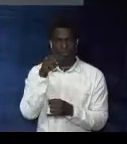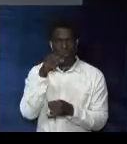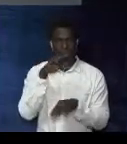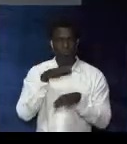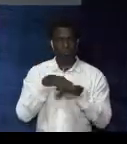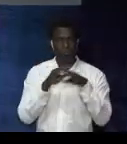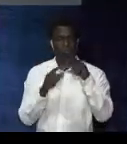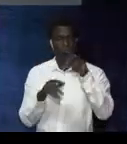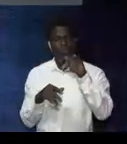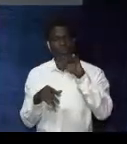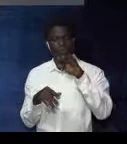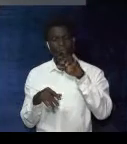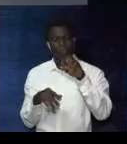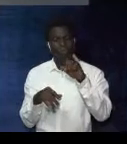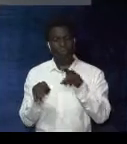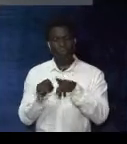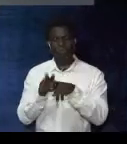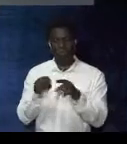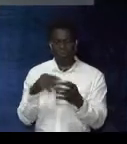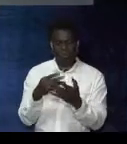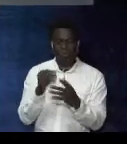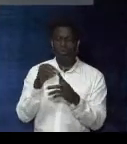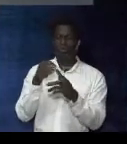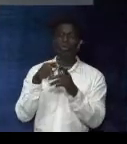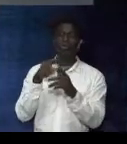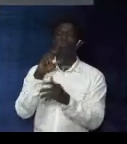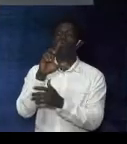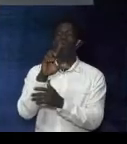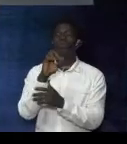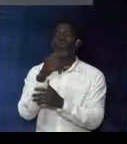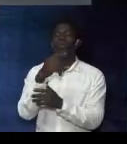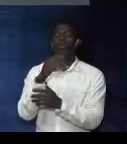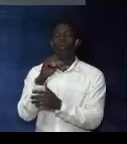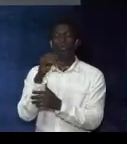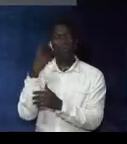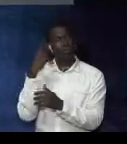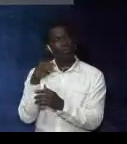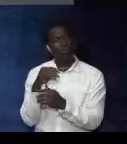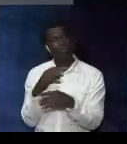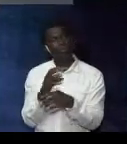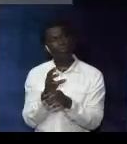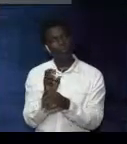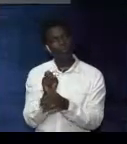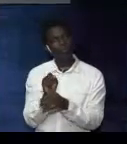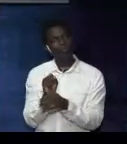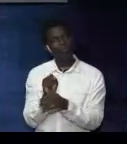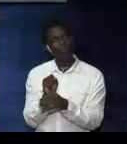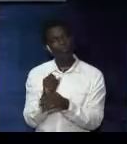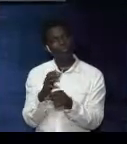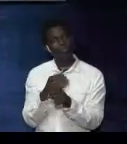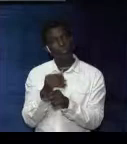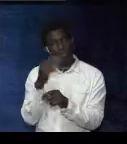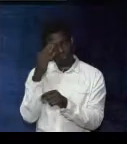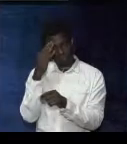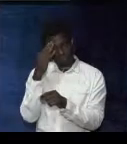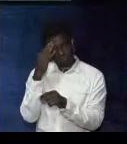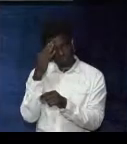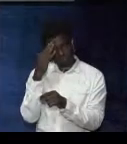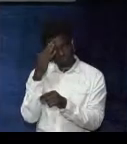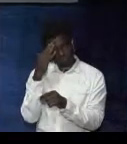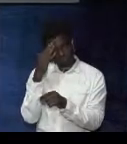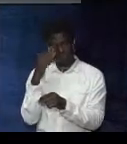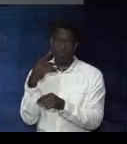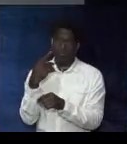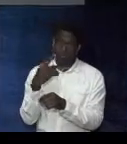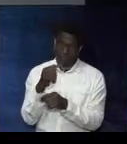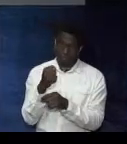well. You probably find them in the logo of some companies. Take a note of the spelling. because